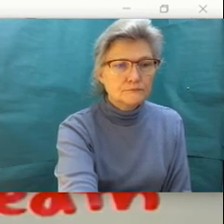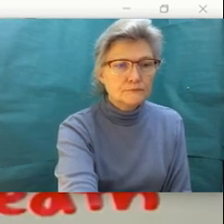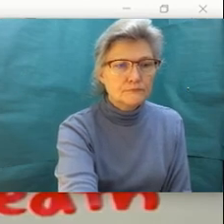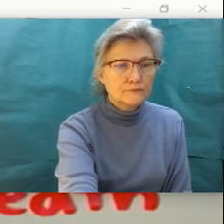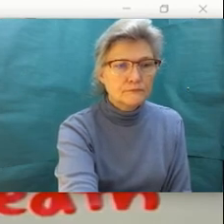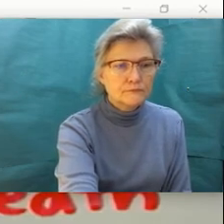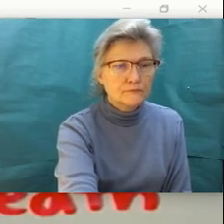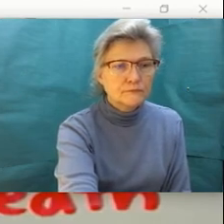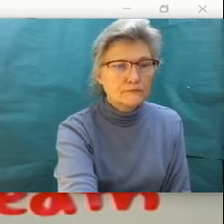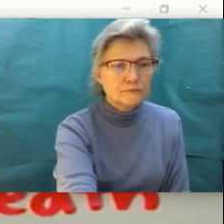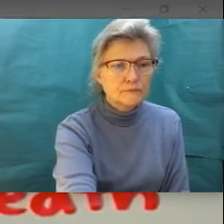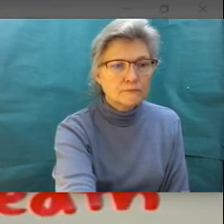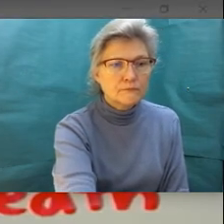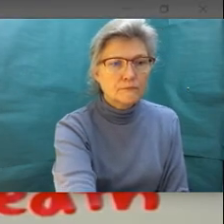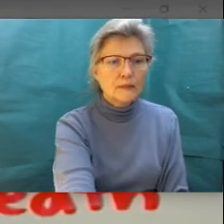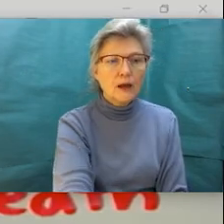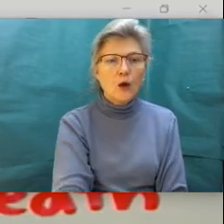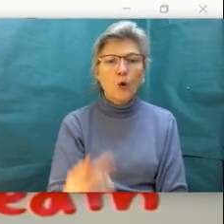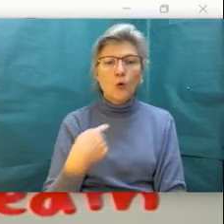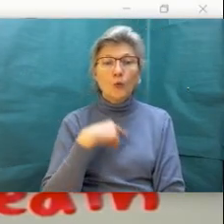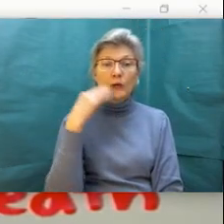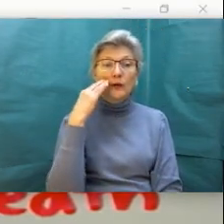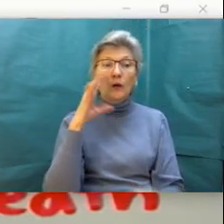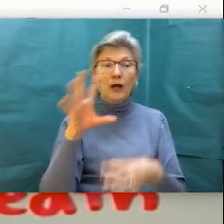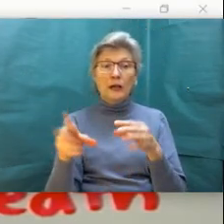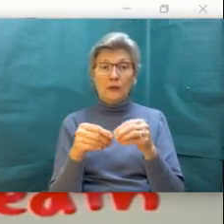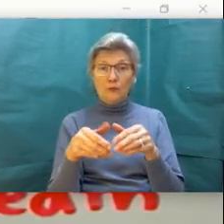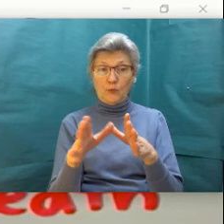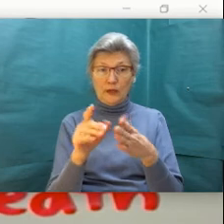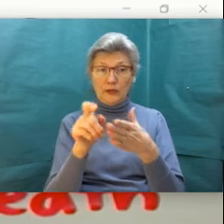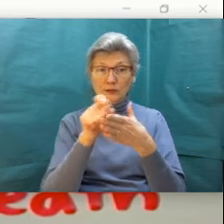So we know that another way to